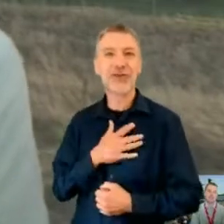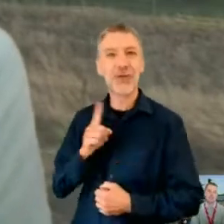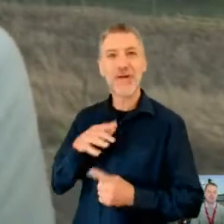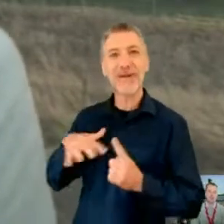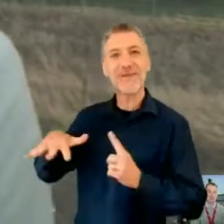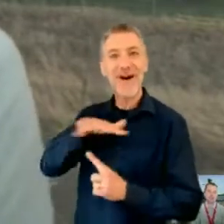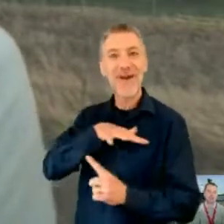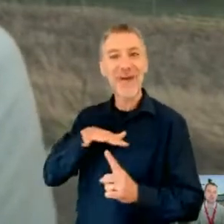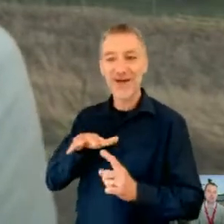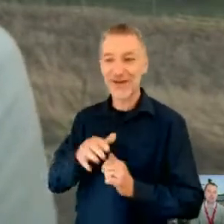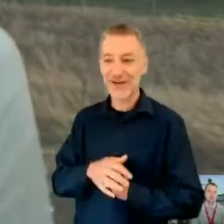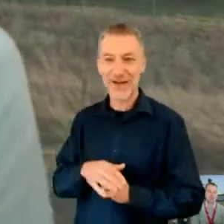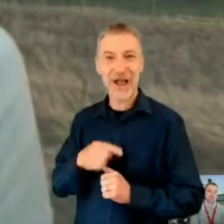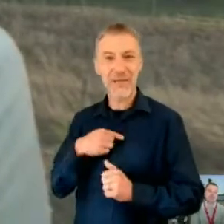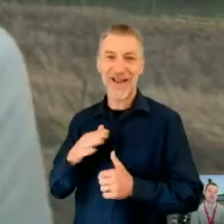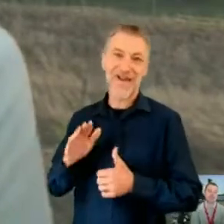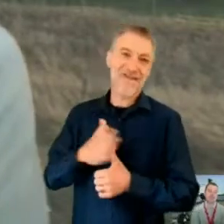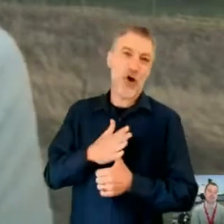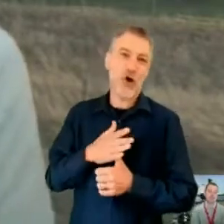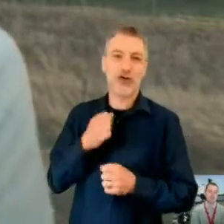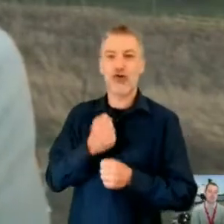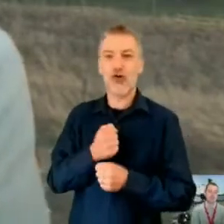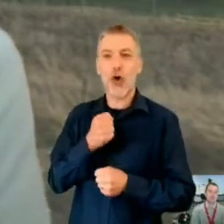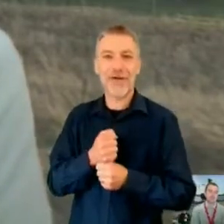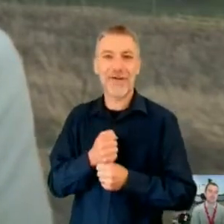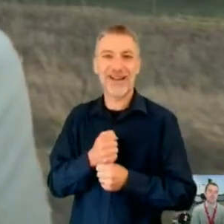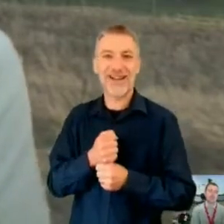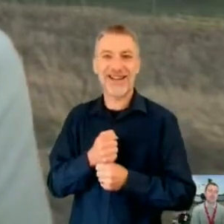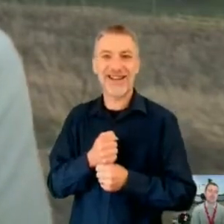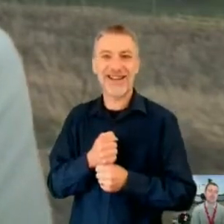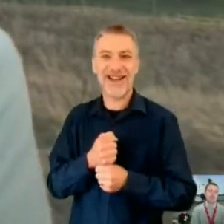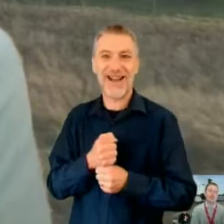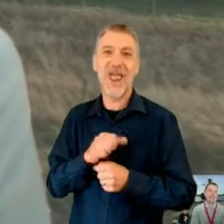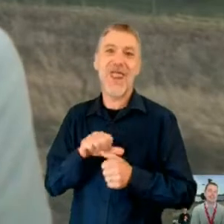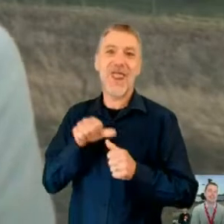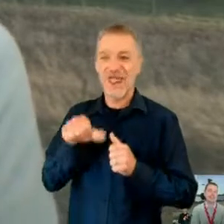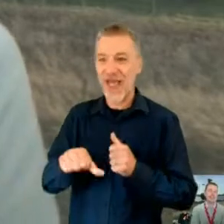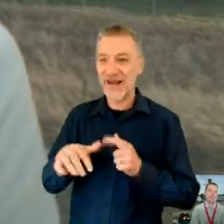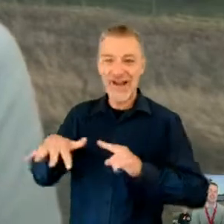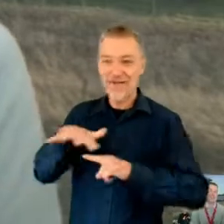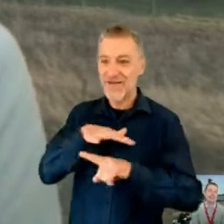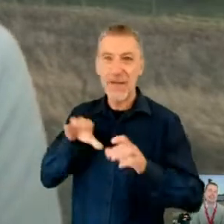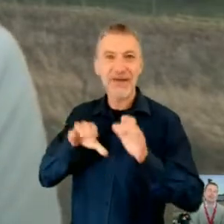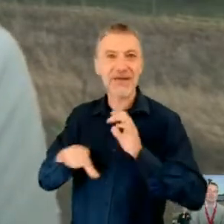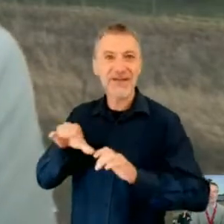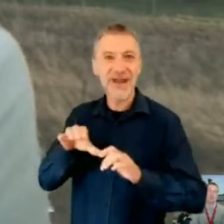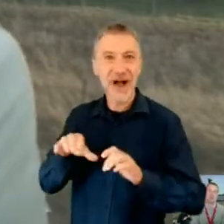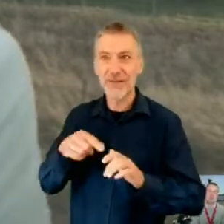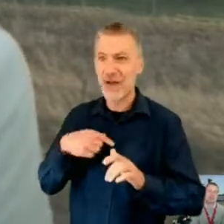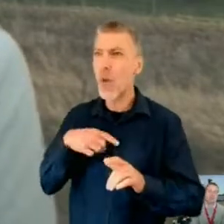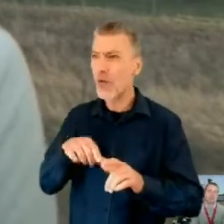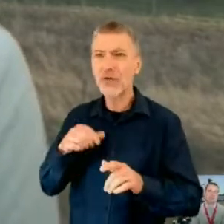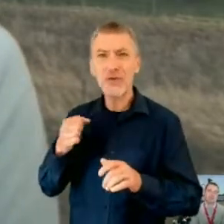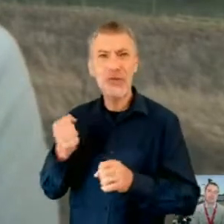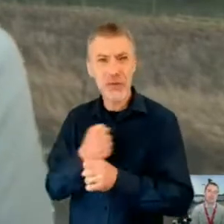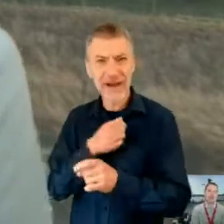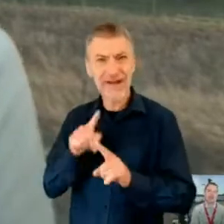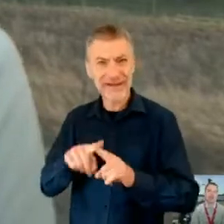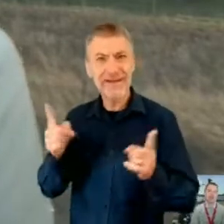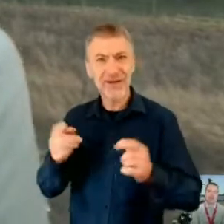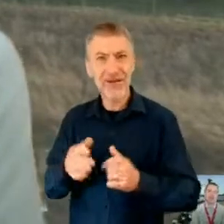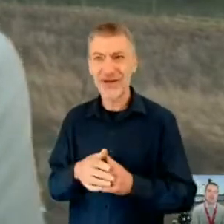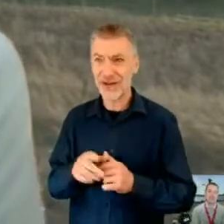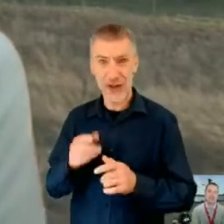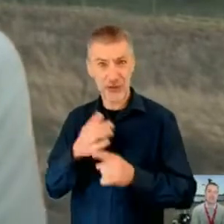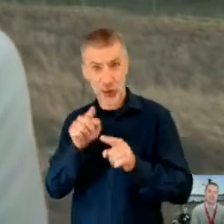did geography and environmental science is because I want to make a positive impact. So there's all these ideas, and actually everybody who's joined the call and listening in, you've probably got your